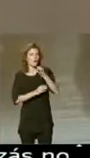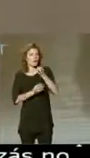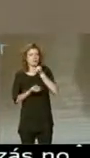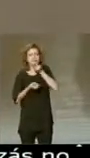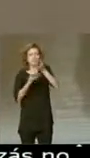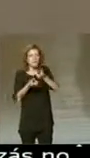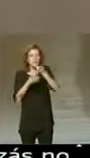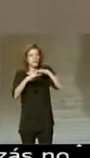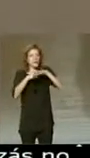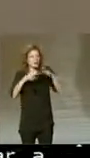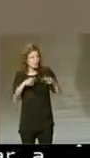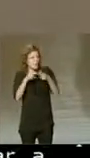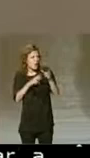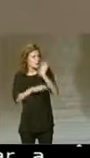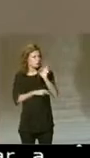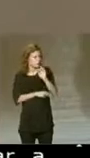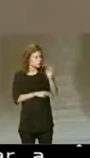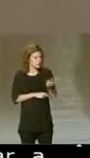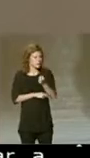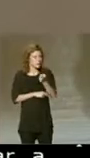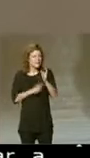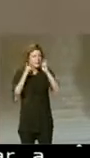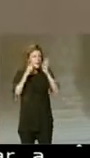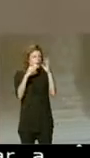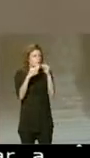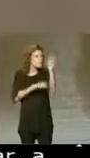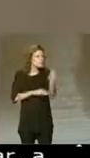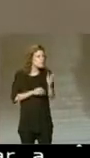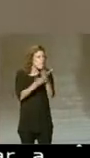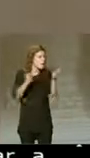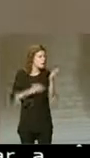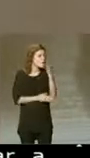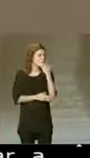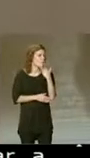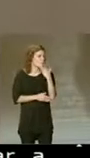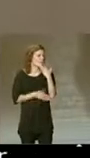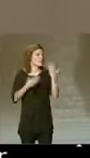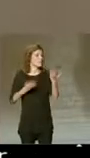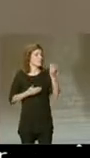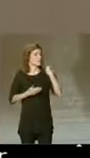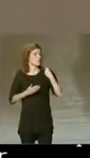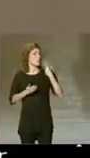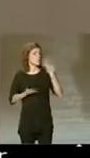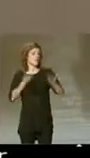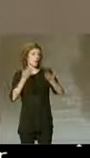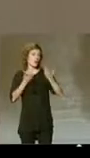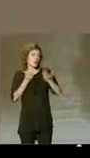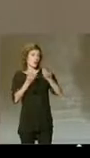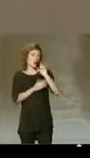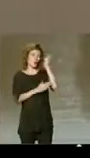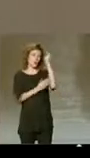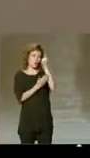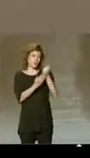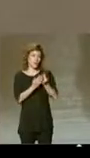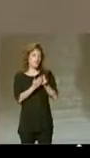a group of friends, with a social network, trying to understand these users. So when we talk about